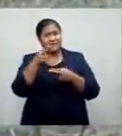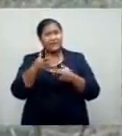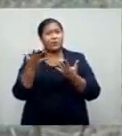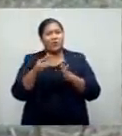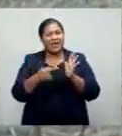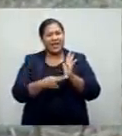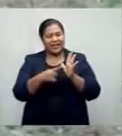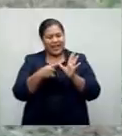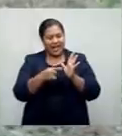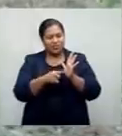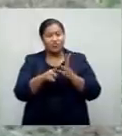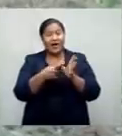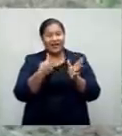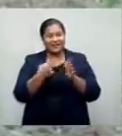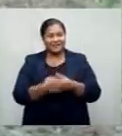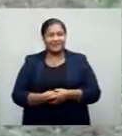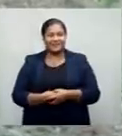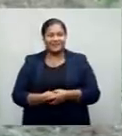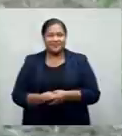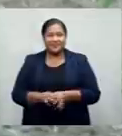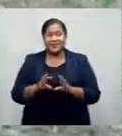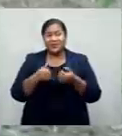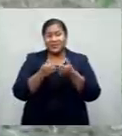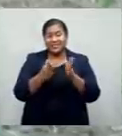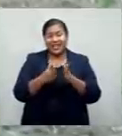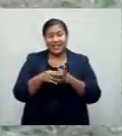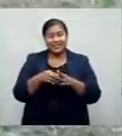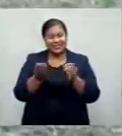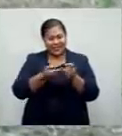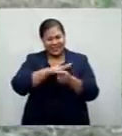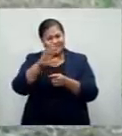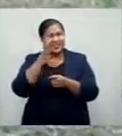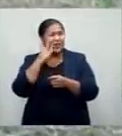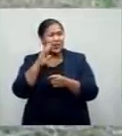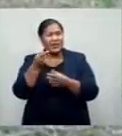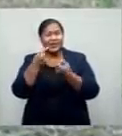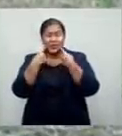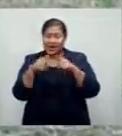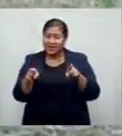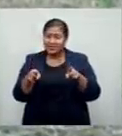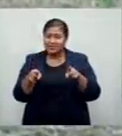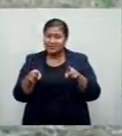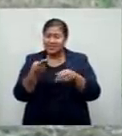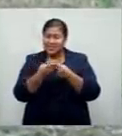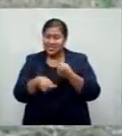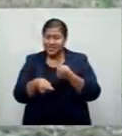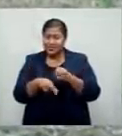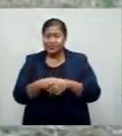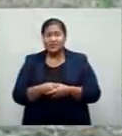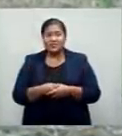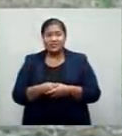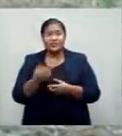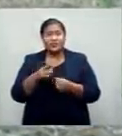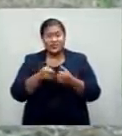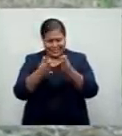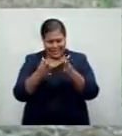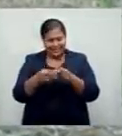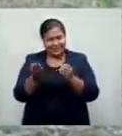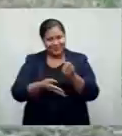Natua Senganga. Start harvesting when it was announced on the news to start the